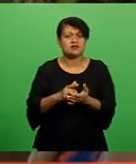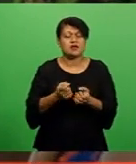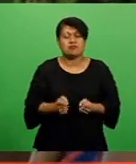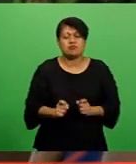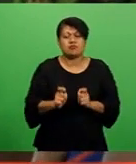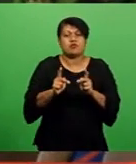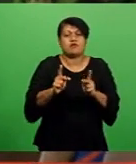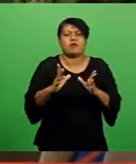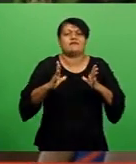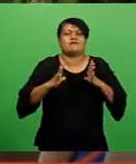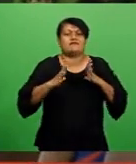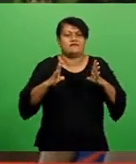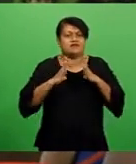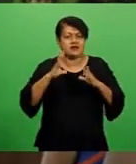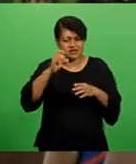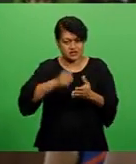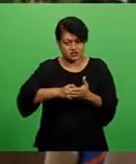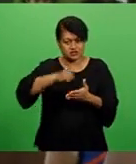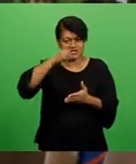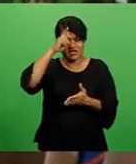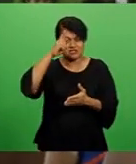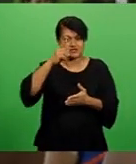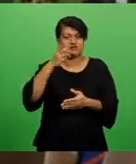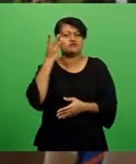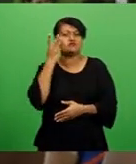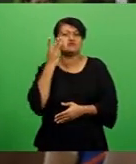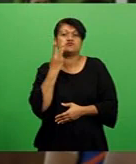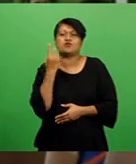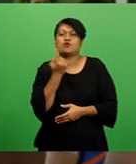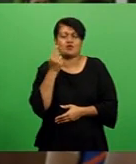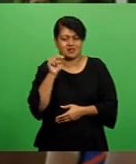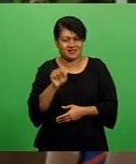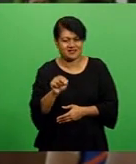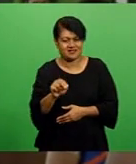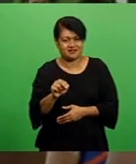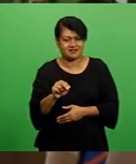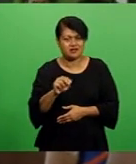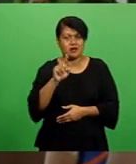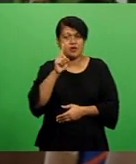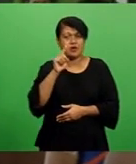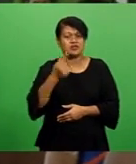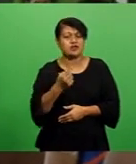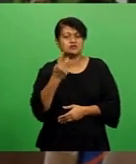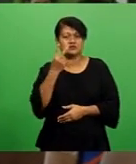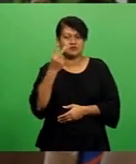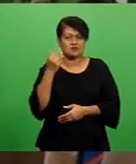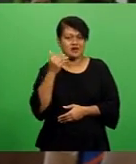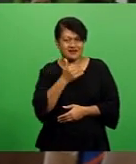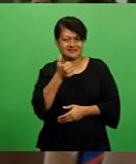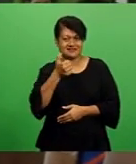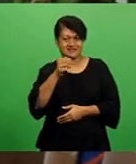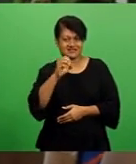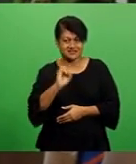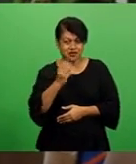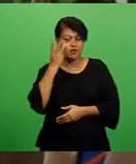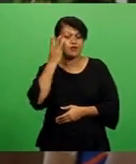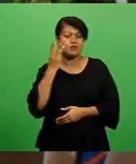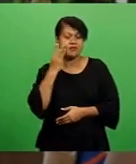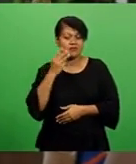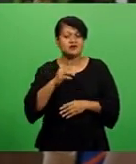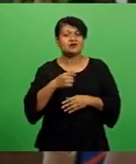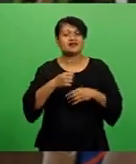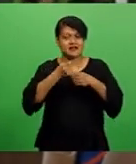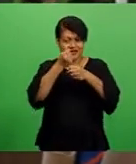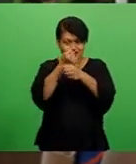education to women that needs it. A total of 1,260 women has so far graduated